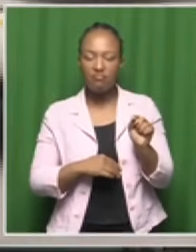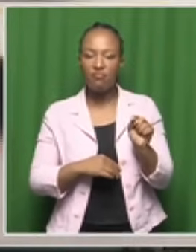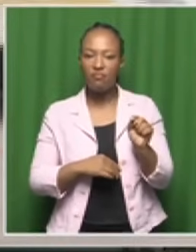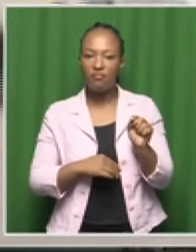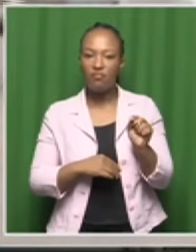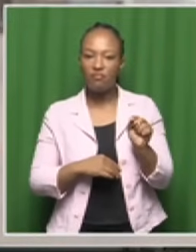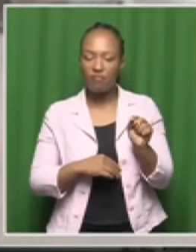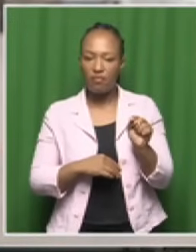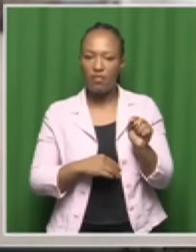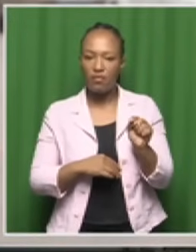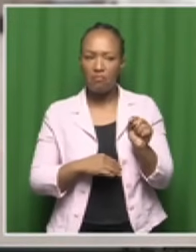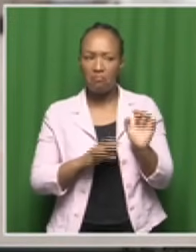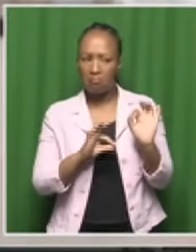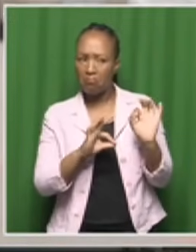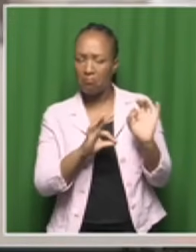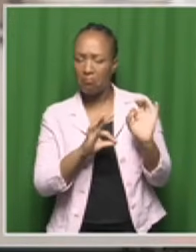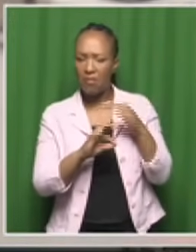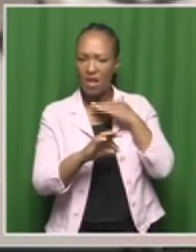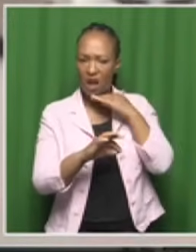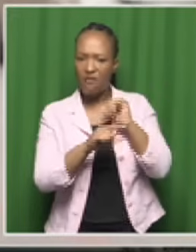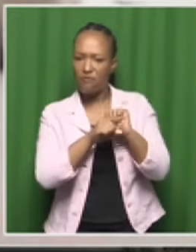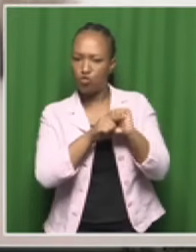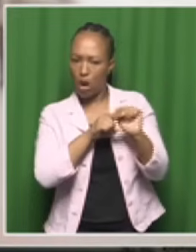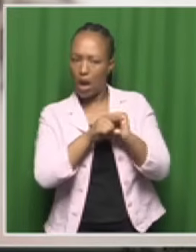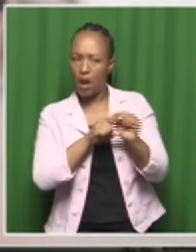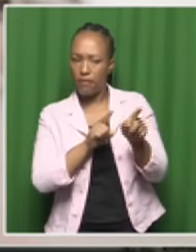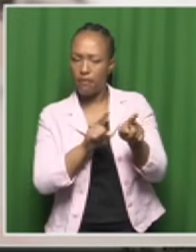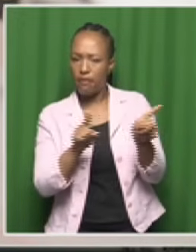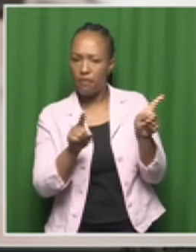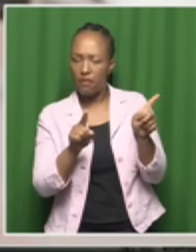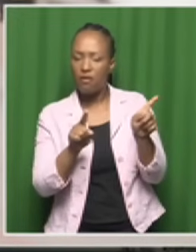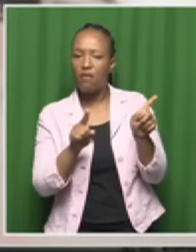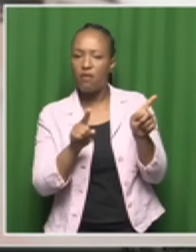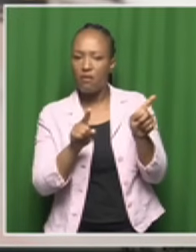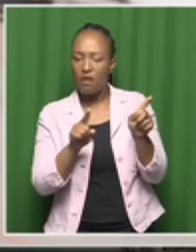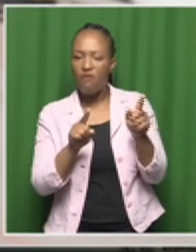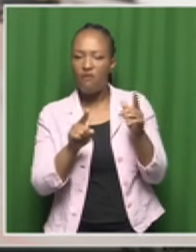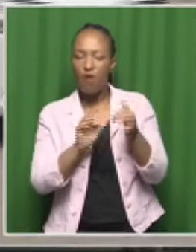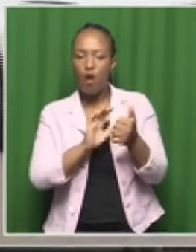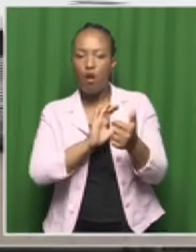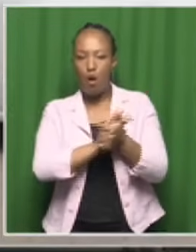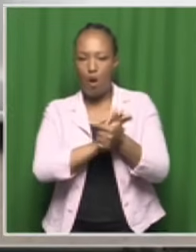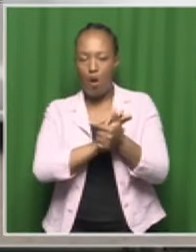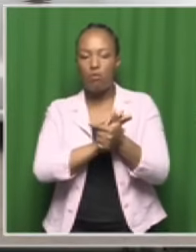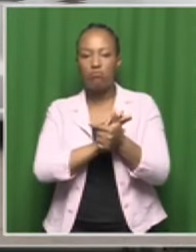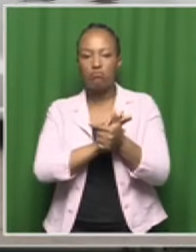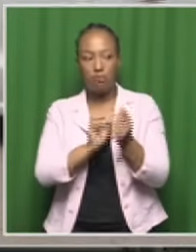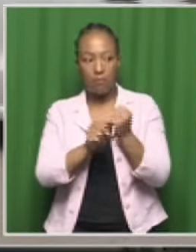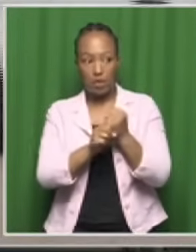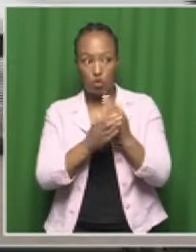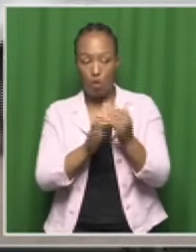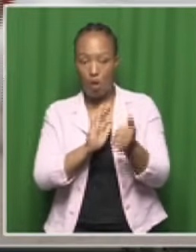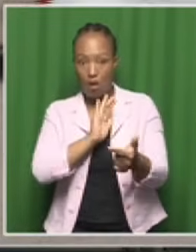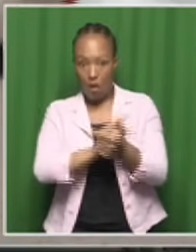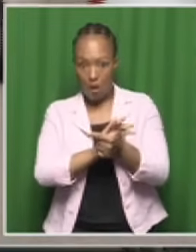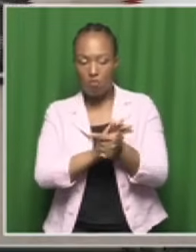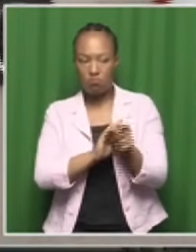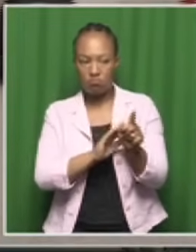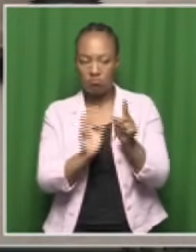they are receiving adequate training with regards to law enforcement implementation on our